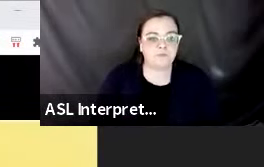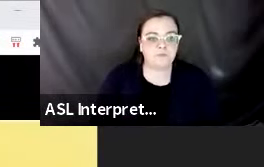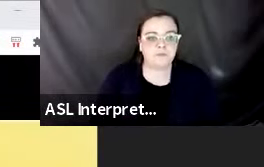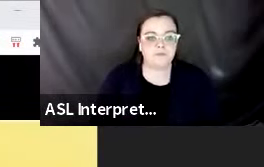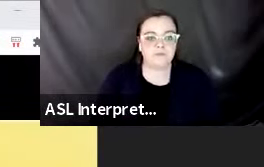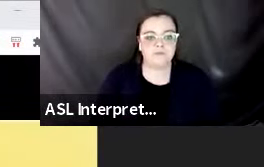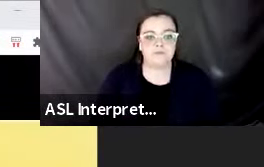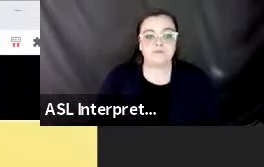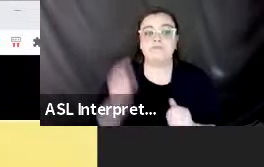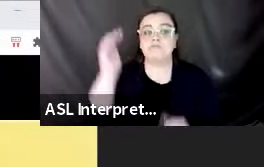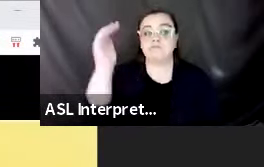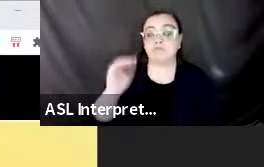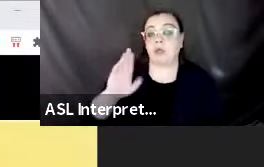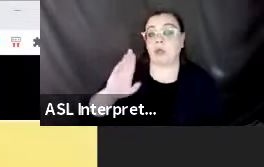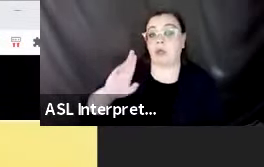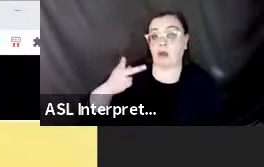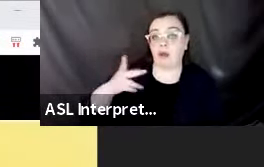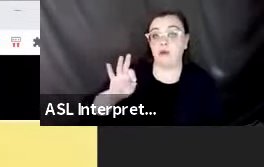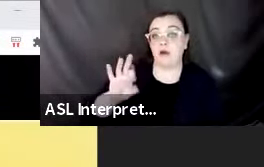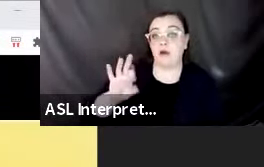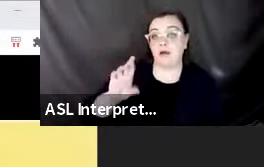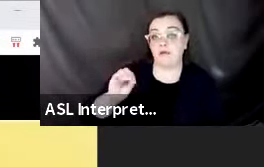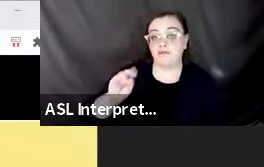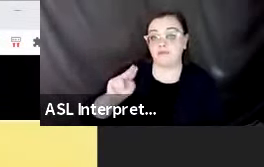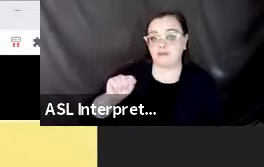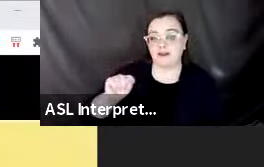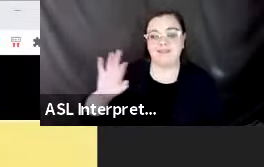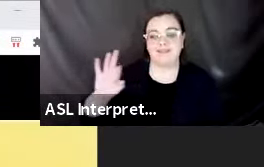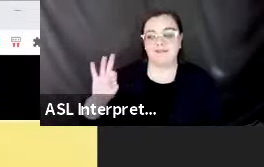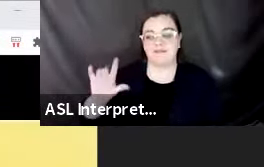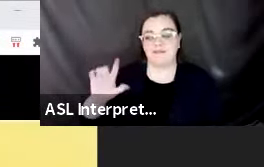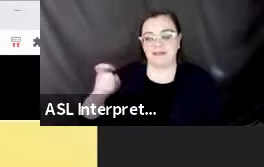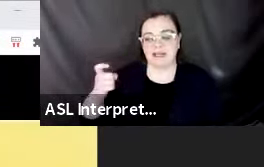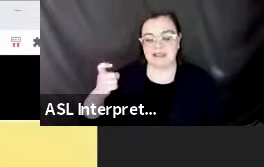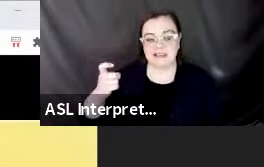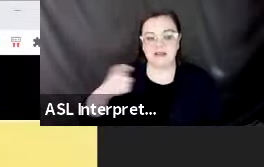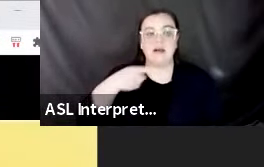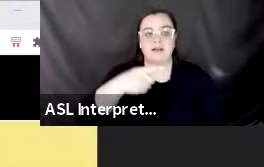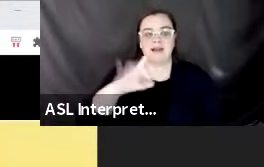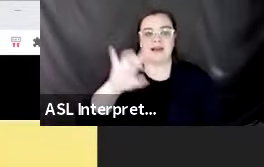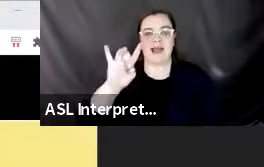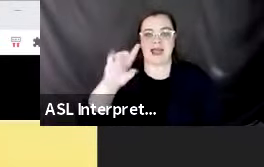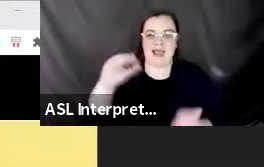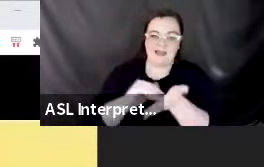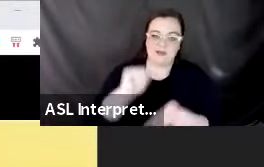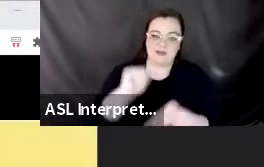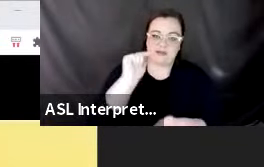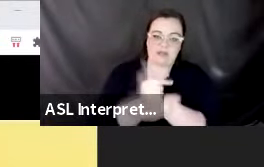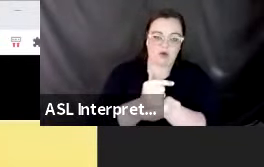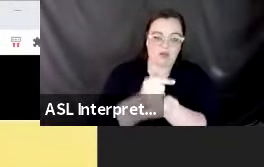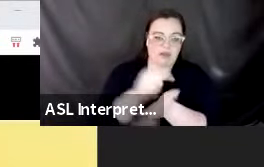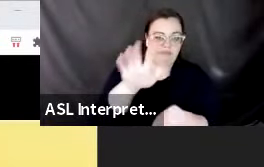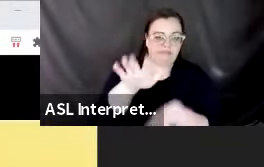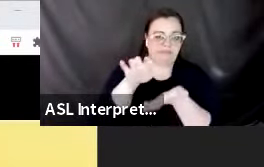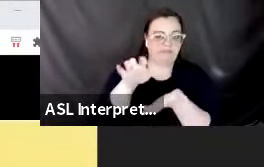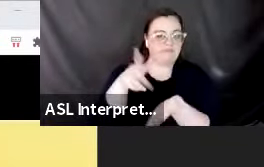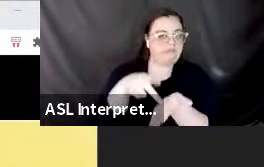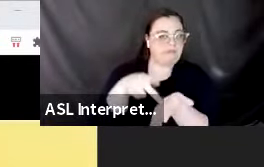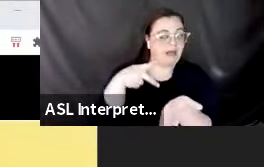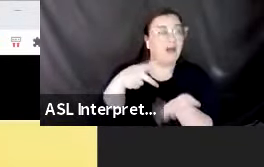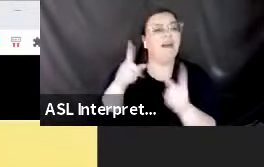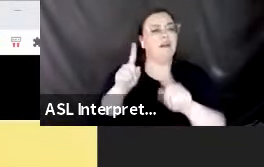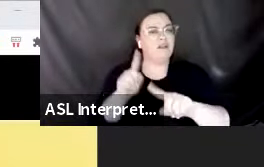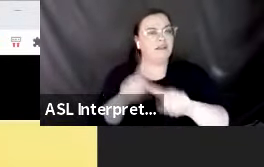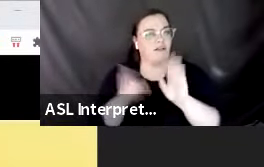The Upfront Flex. This is an $8,000 guarantee. So this is different than the Plus, which has a